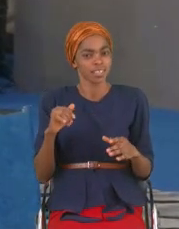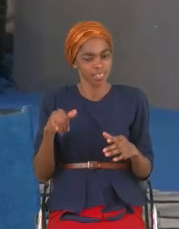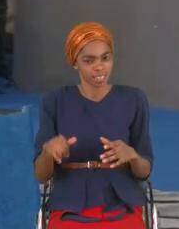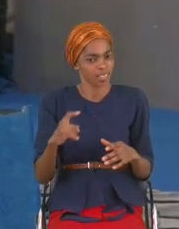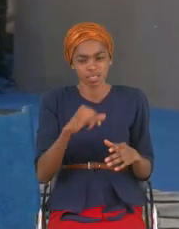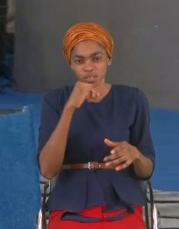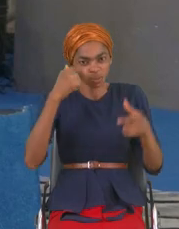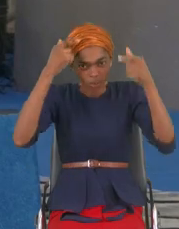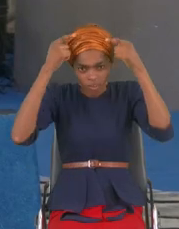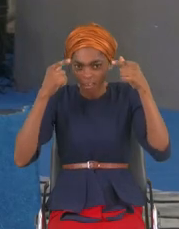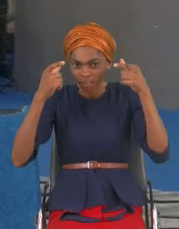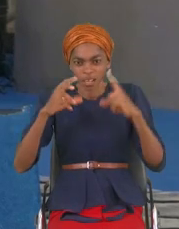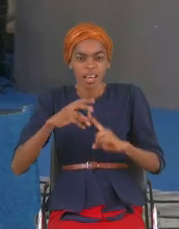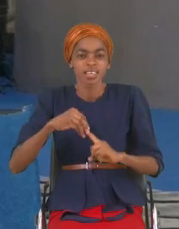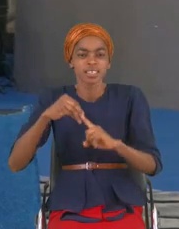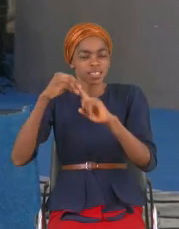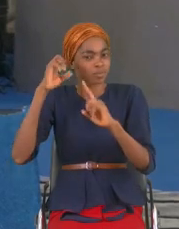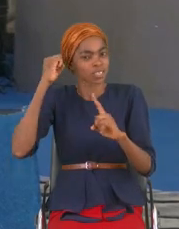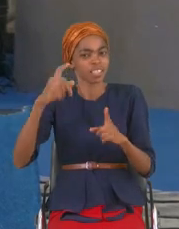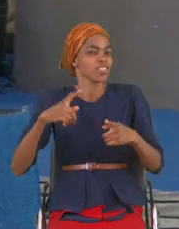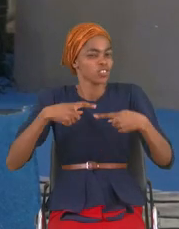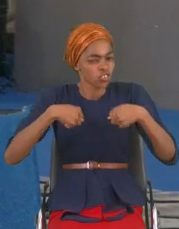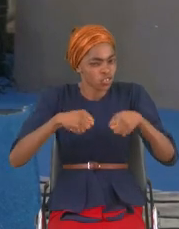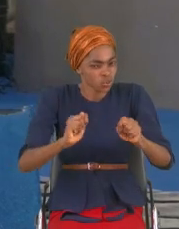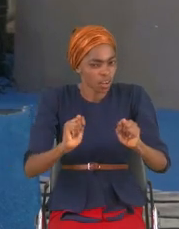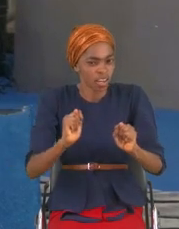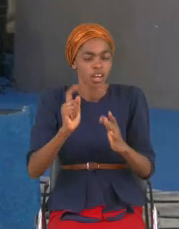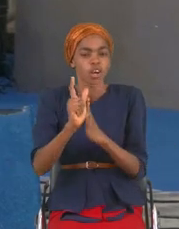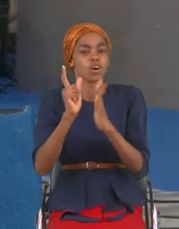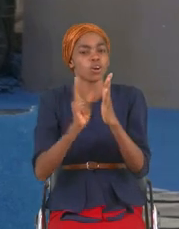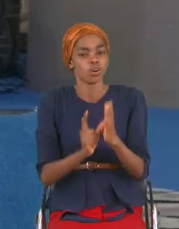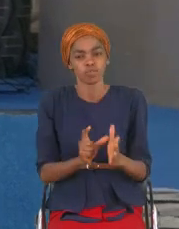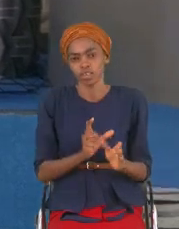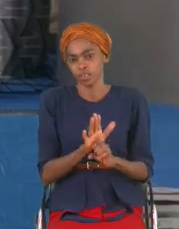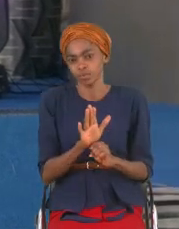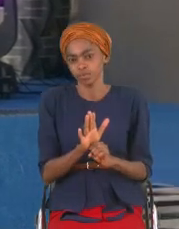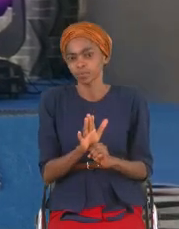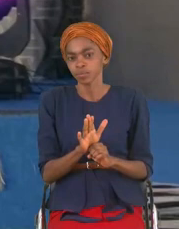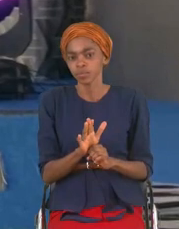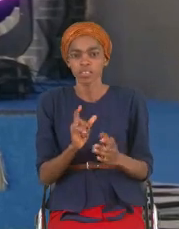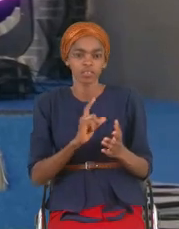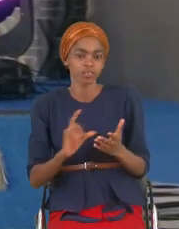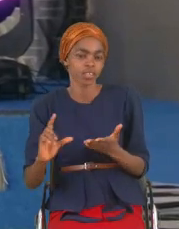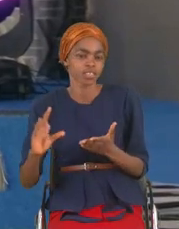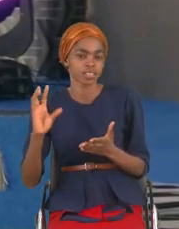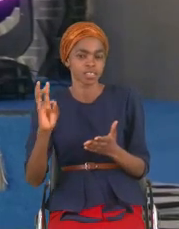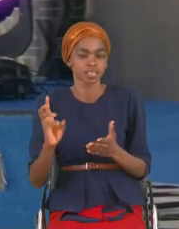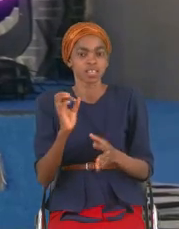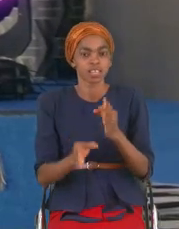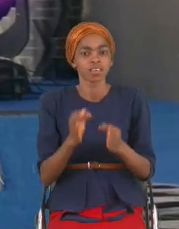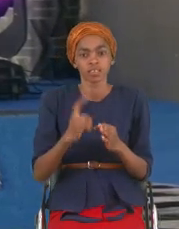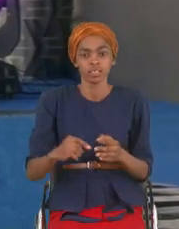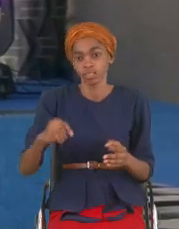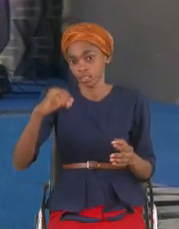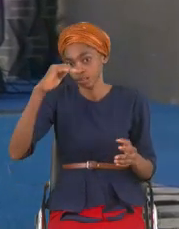crowned, except he strive lawfully. Then verse 6 says, the oughtman man